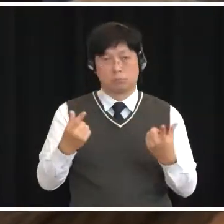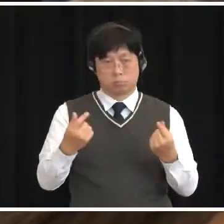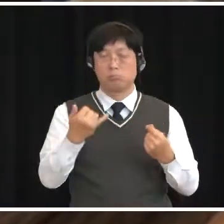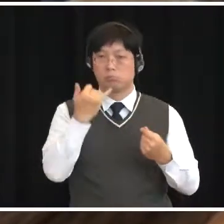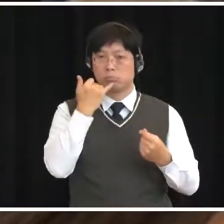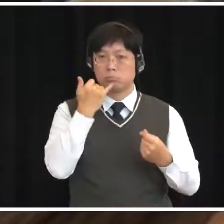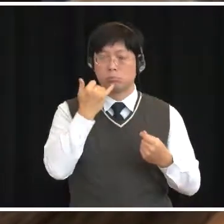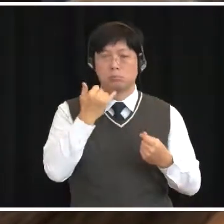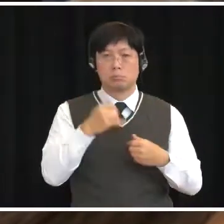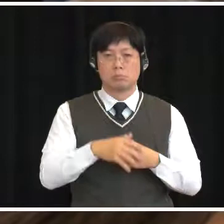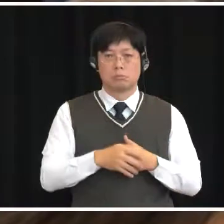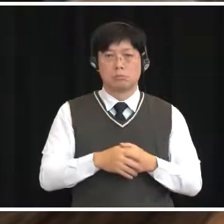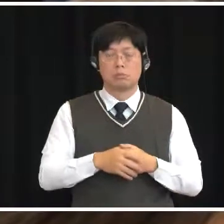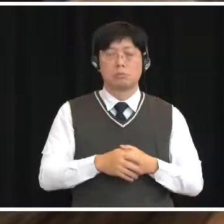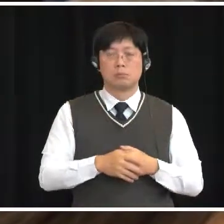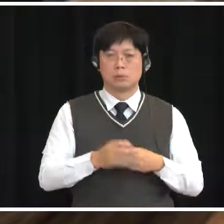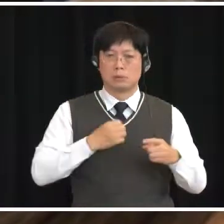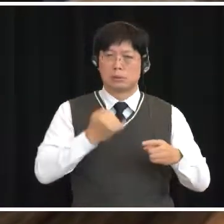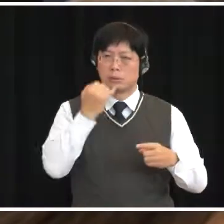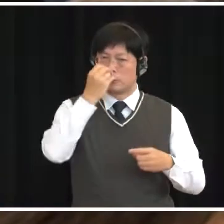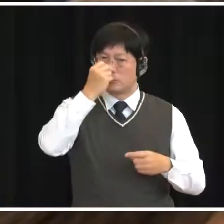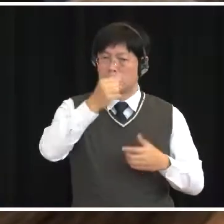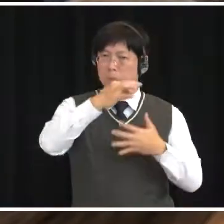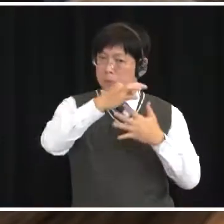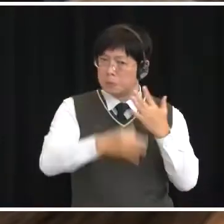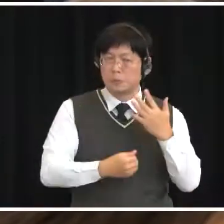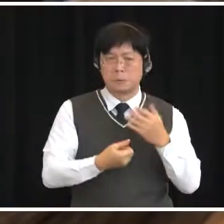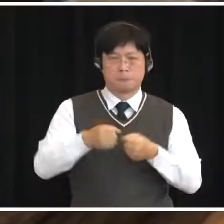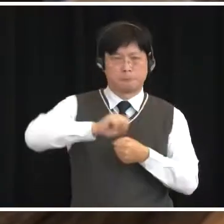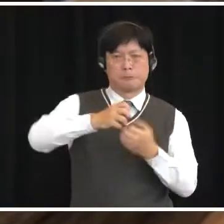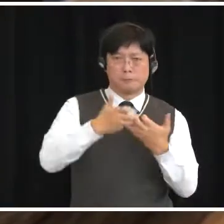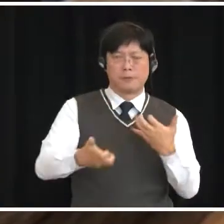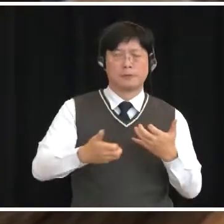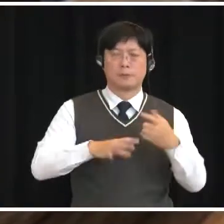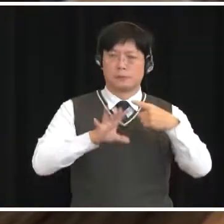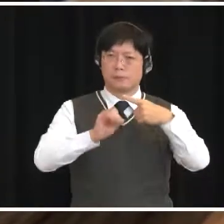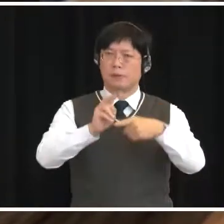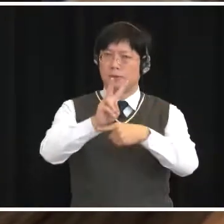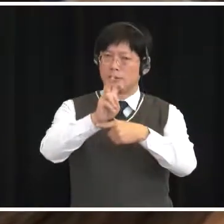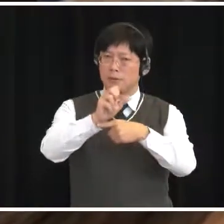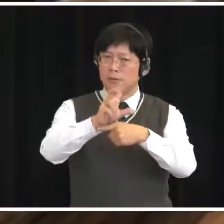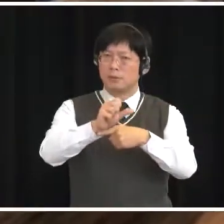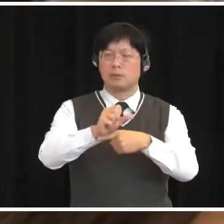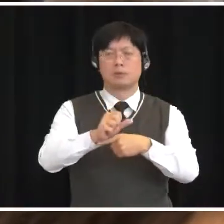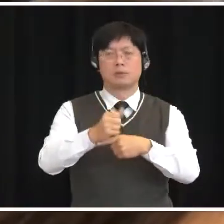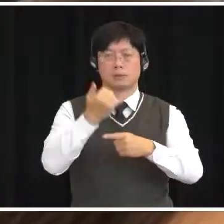extra credits or points in his entrance examination.